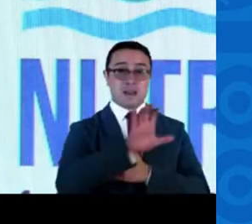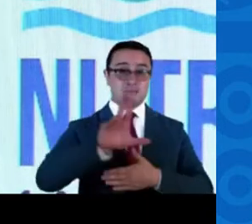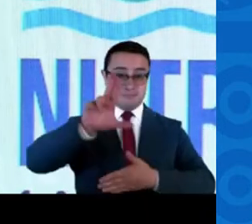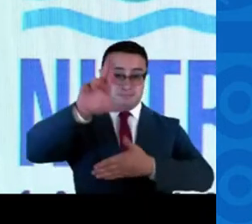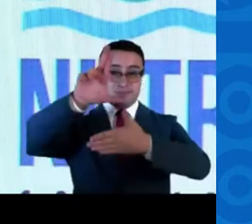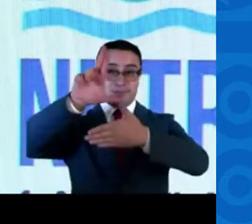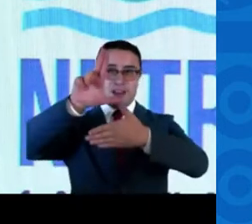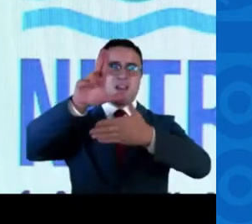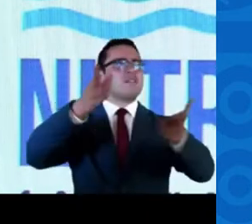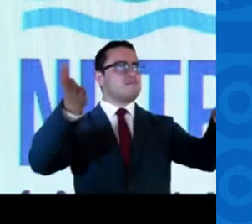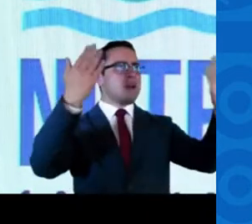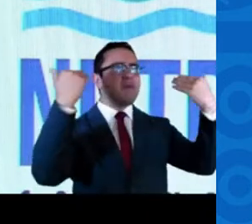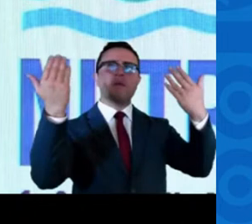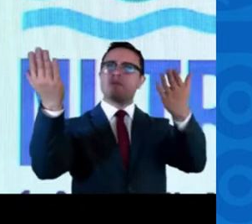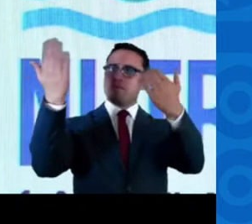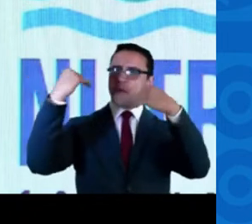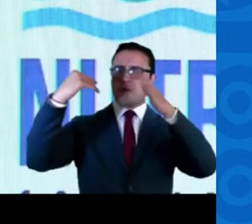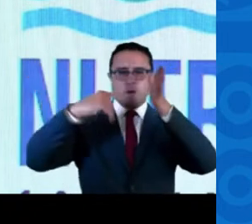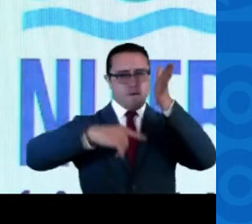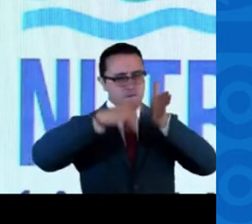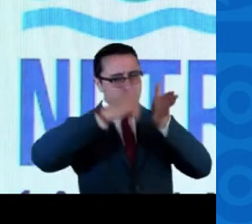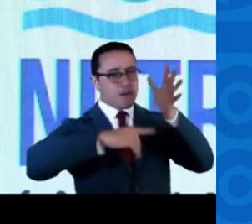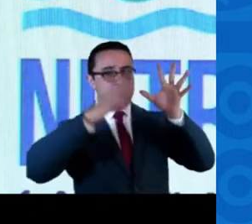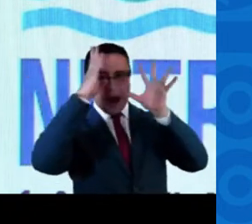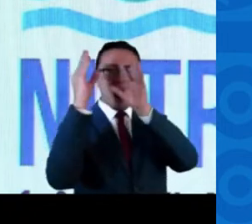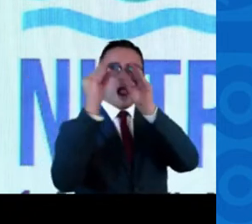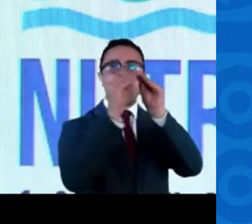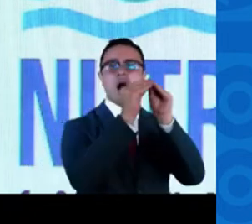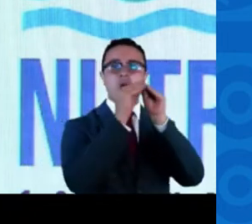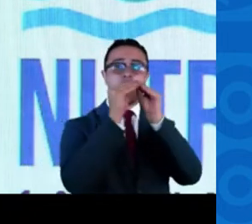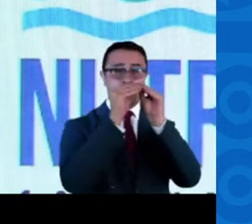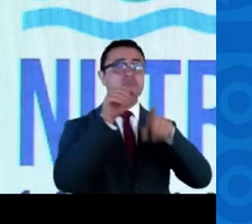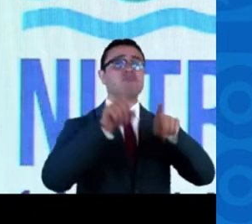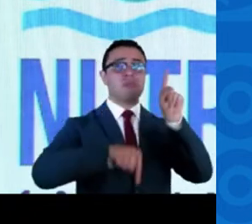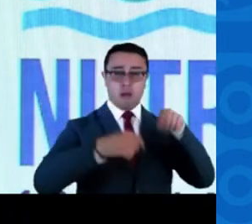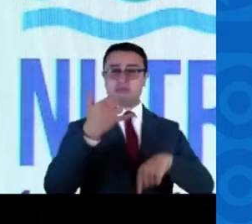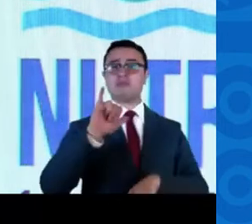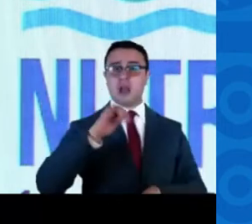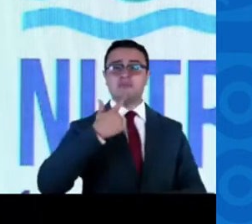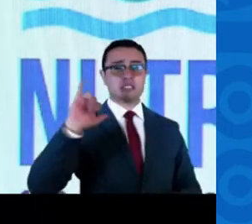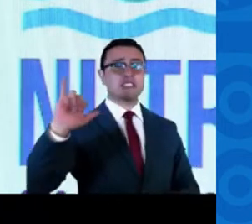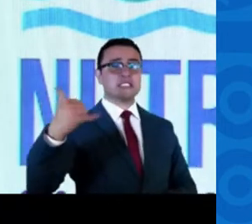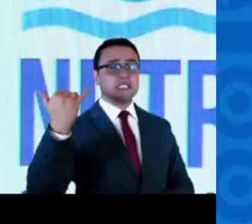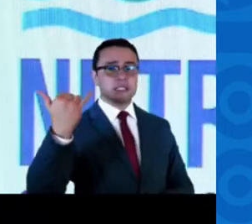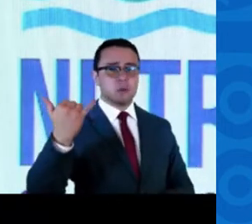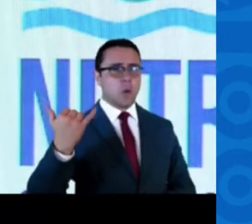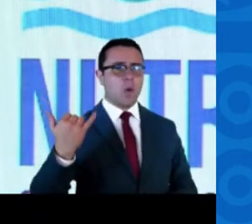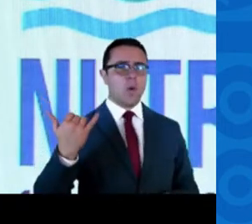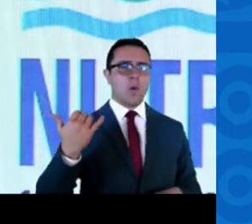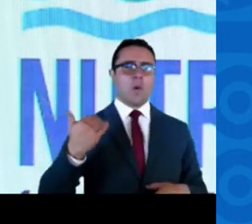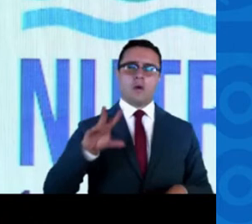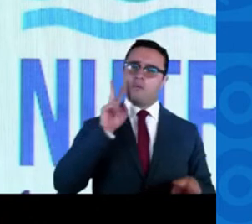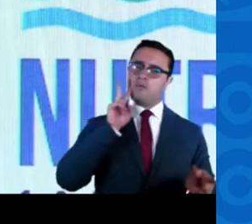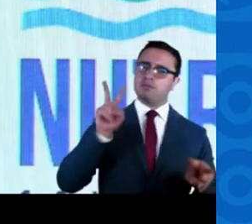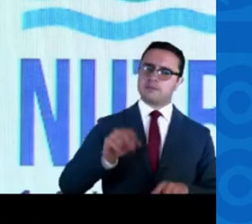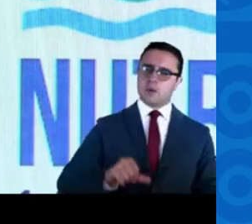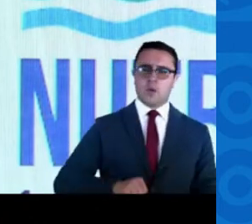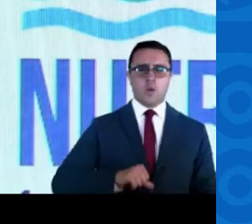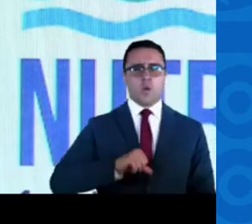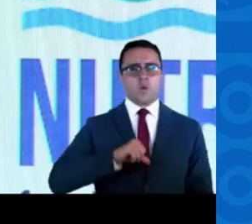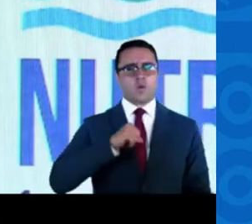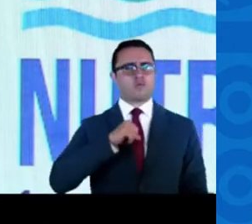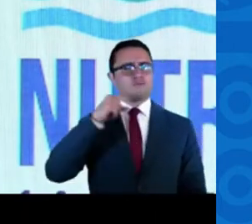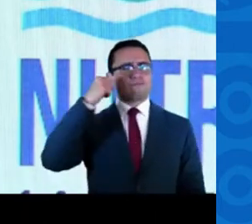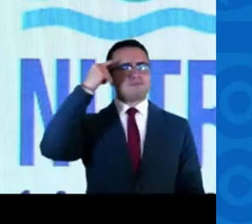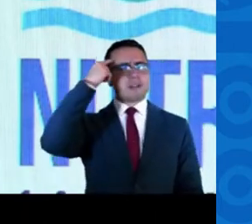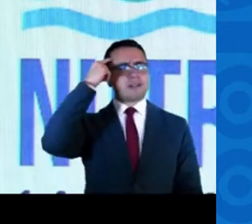several countries of the region had joined this call to sign the regional pact. This makes